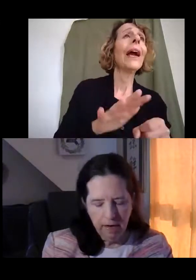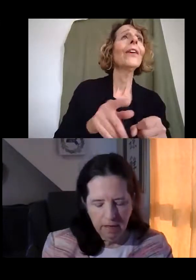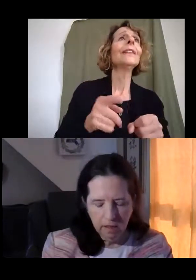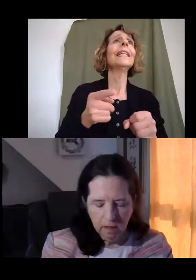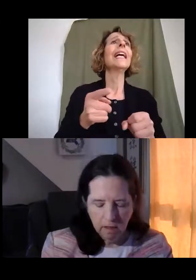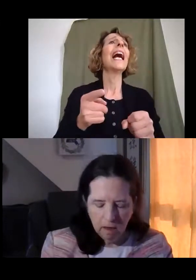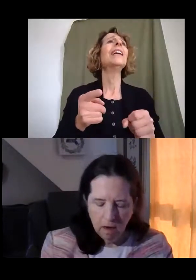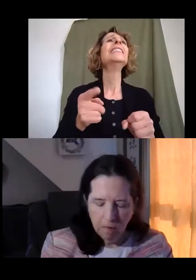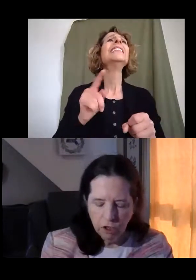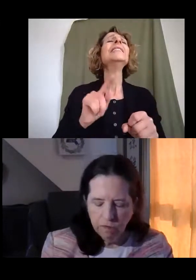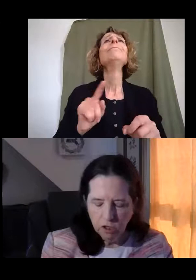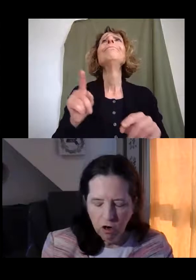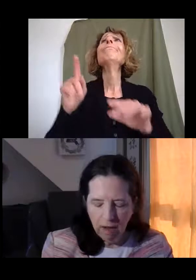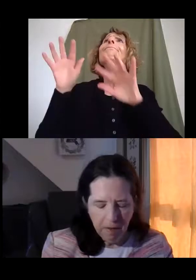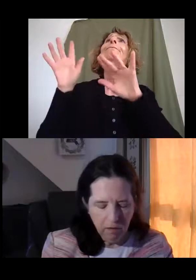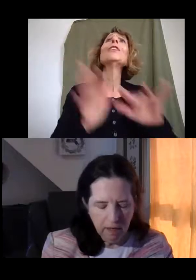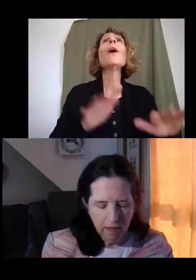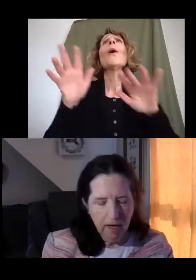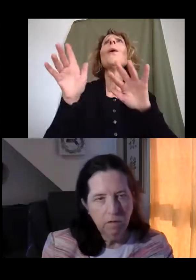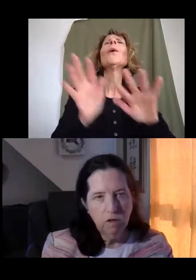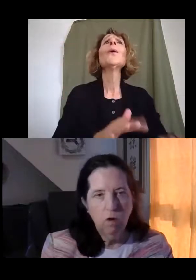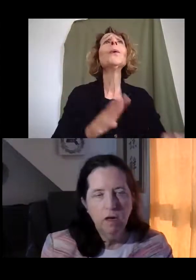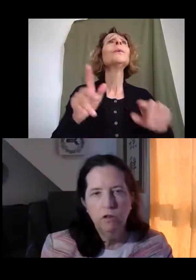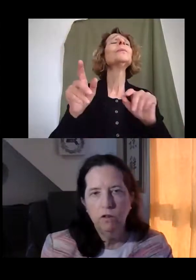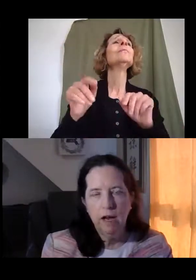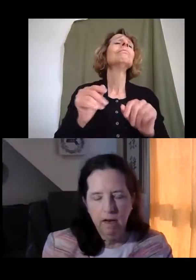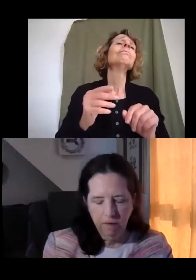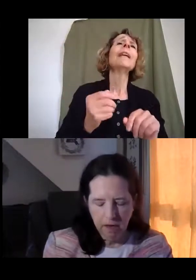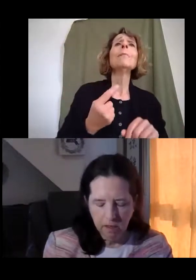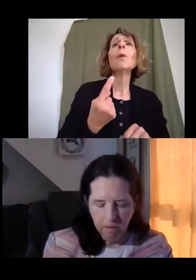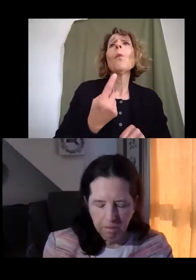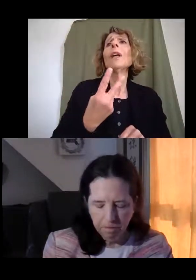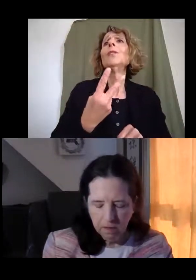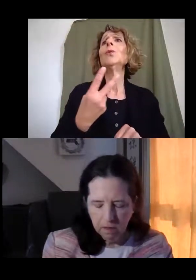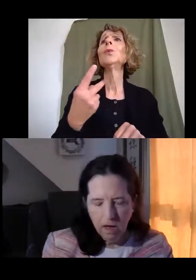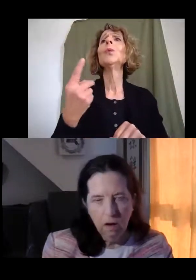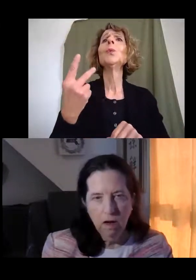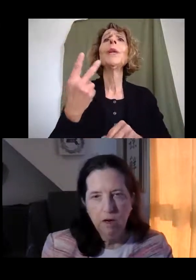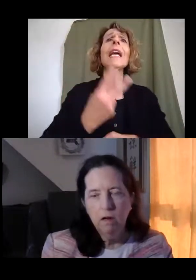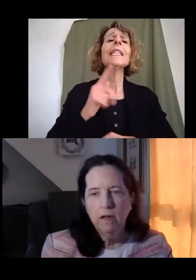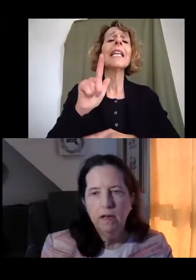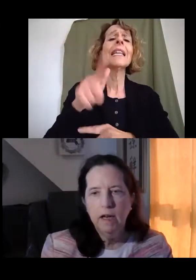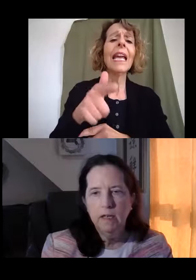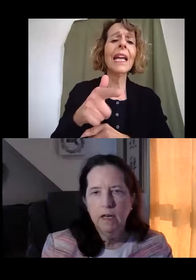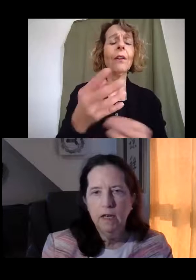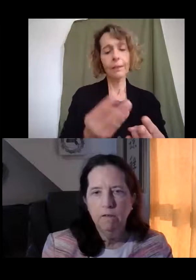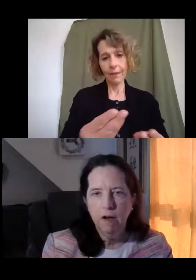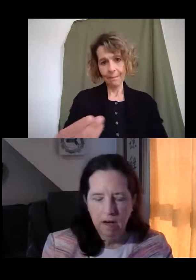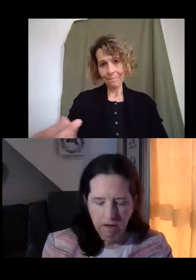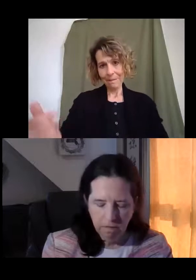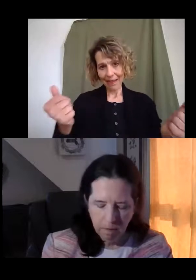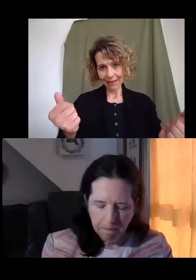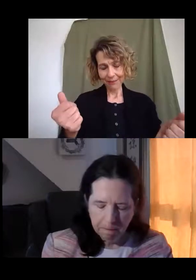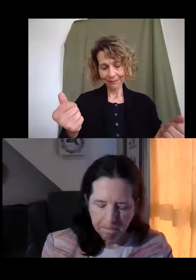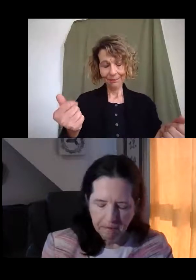few days, much of the snow had melted, and it was a 1 to 2 day event. However, in